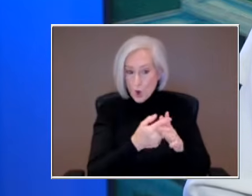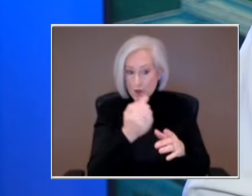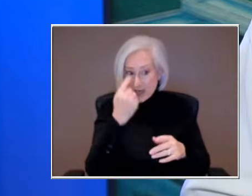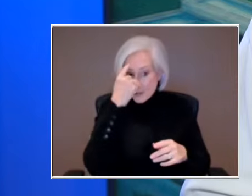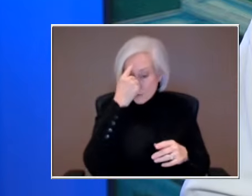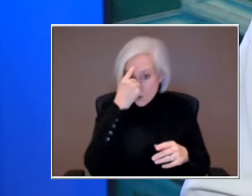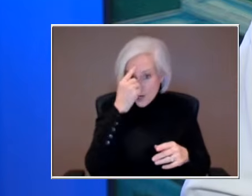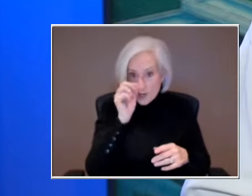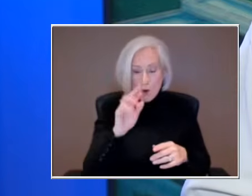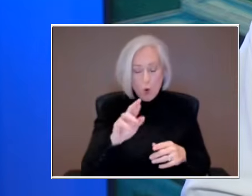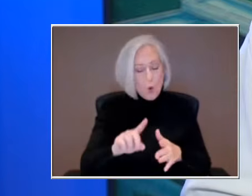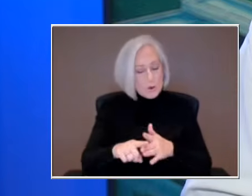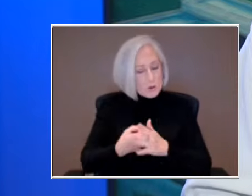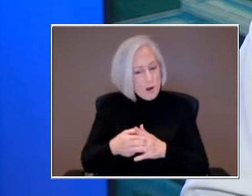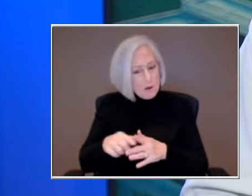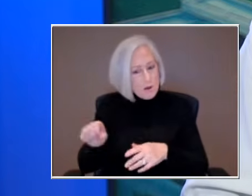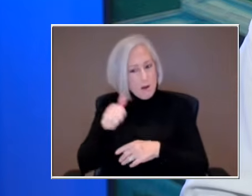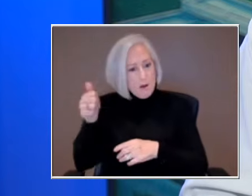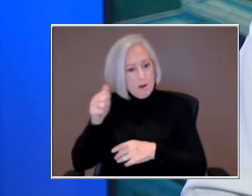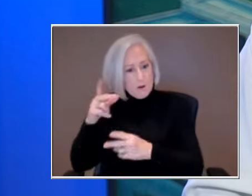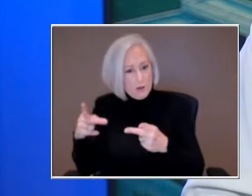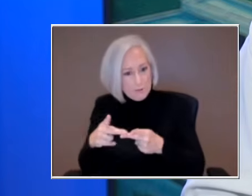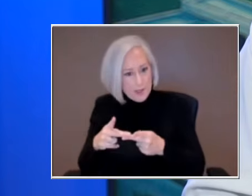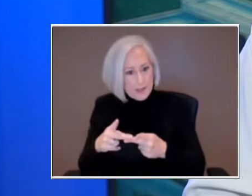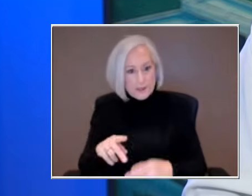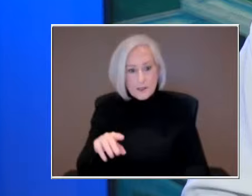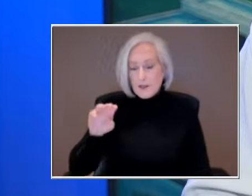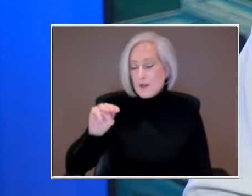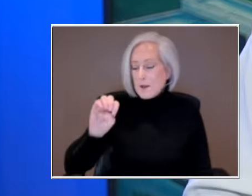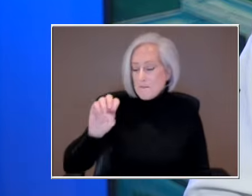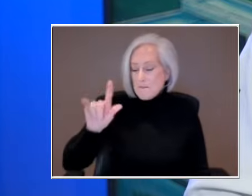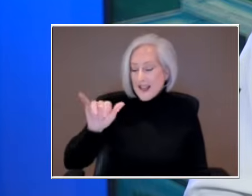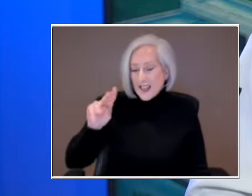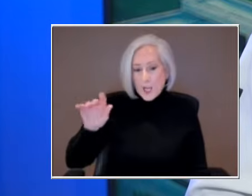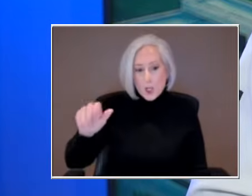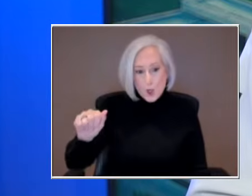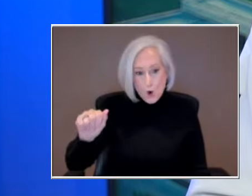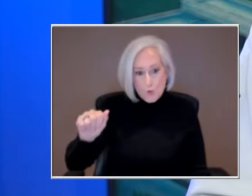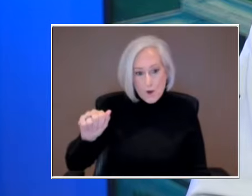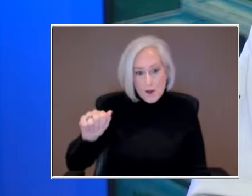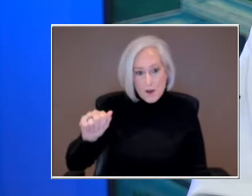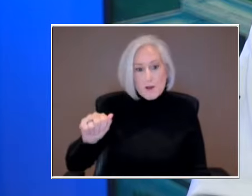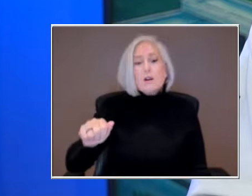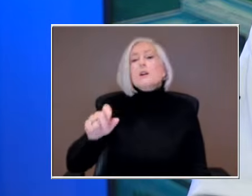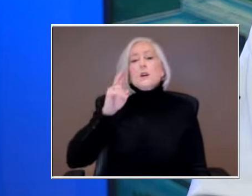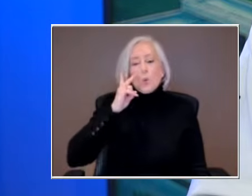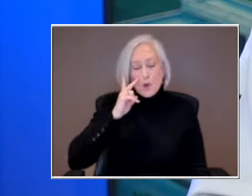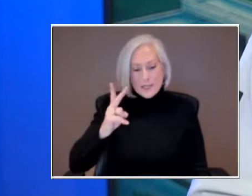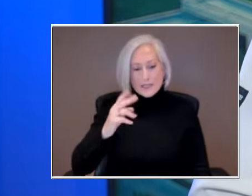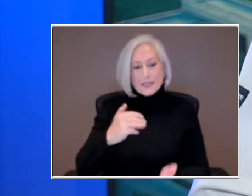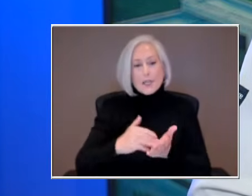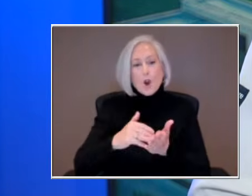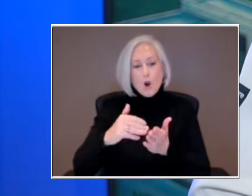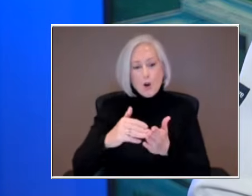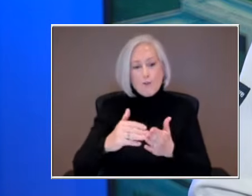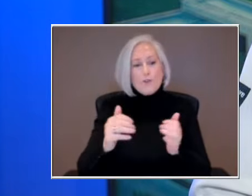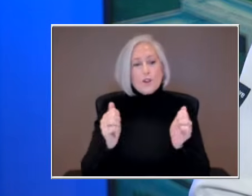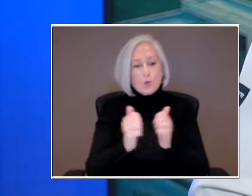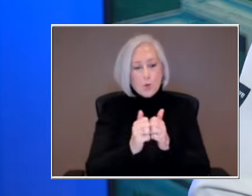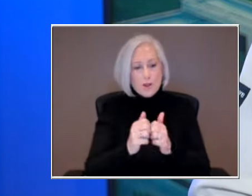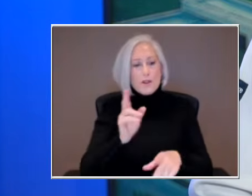could really articulate to you, melanoma is also one of the diseases that we see in people that have the retinoblastoma